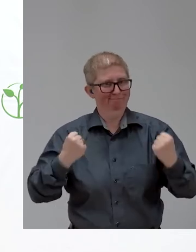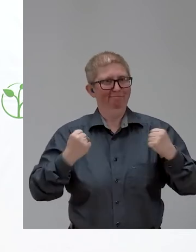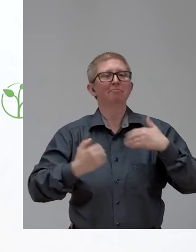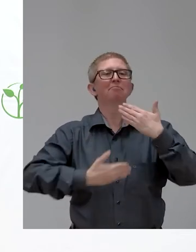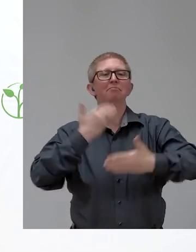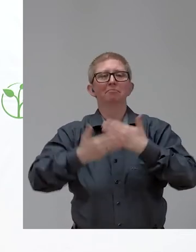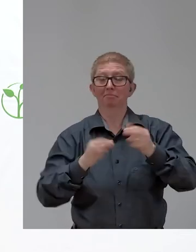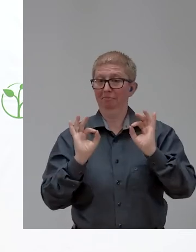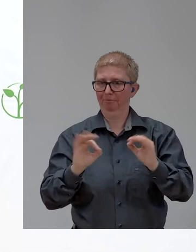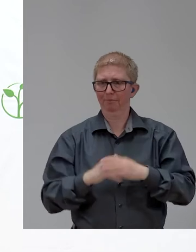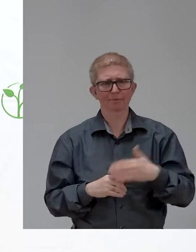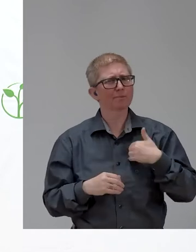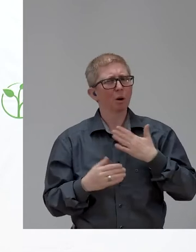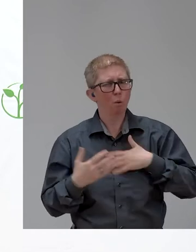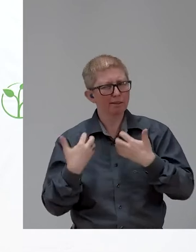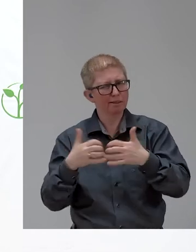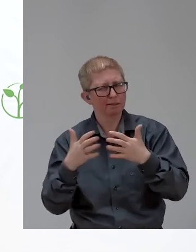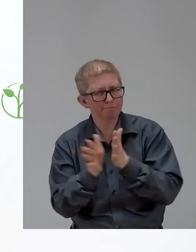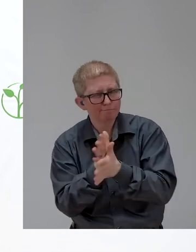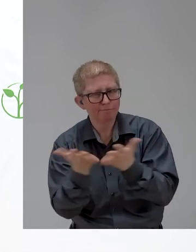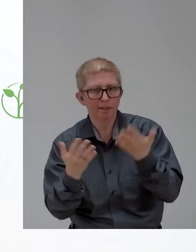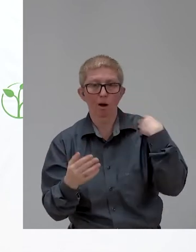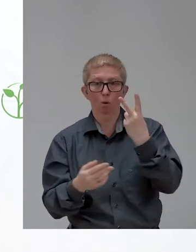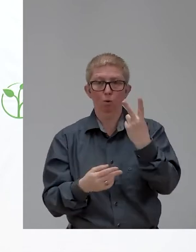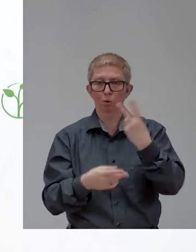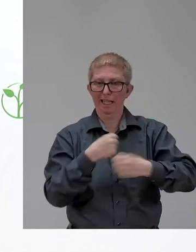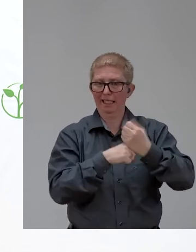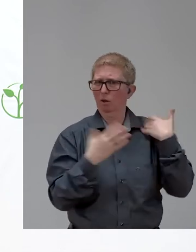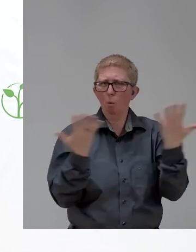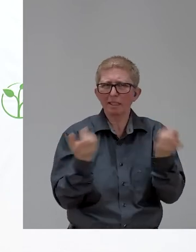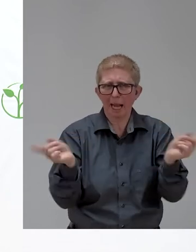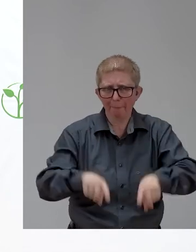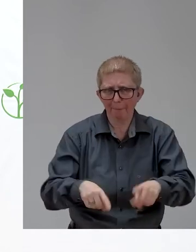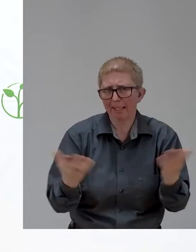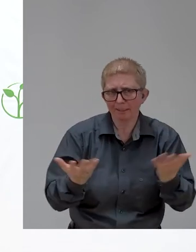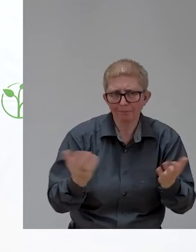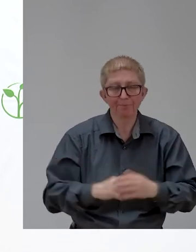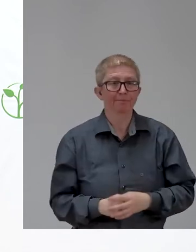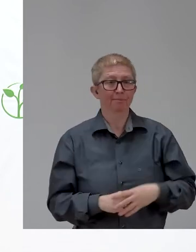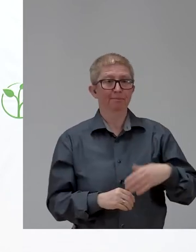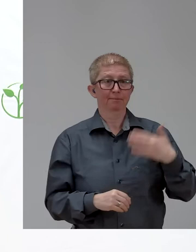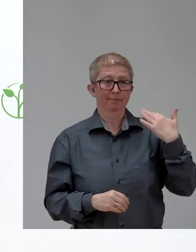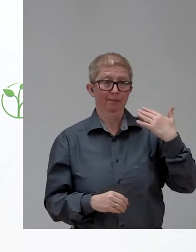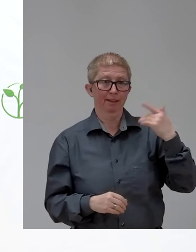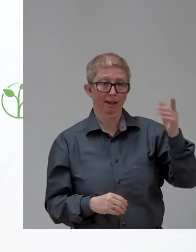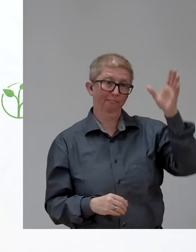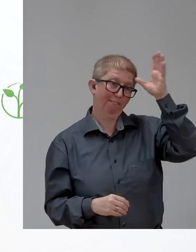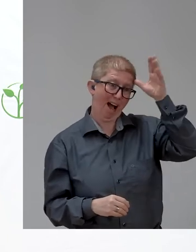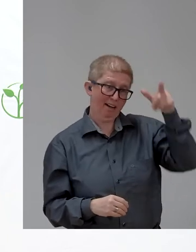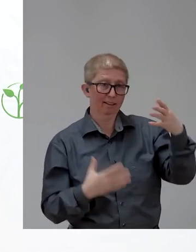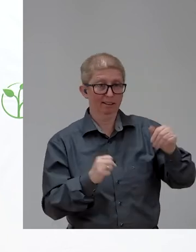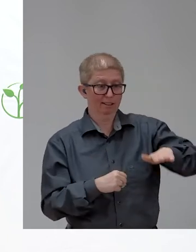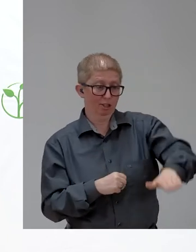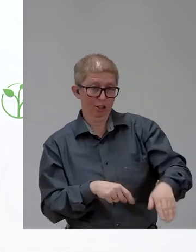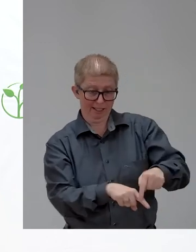of a 9-year-old daughter with autism, and he showed me his MVP, minimal viable product. He